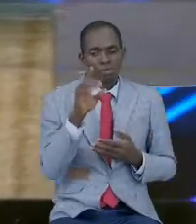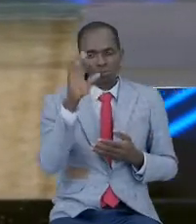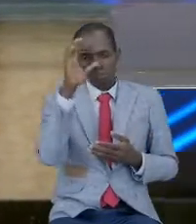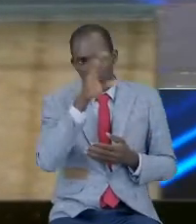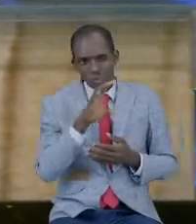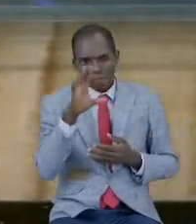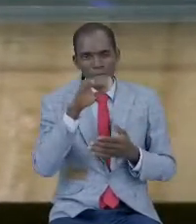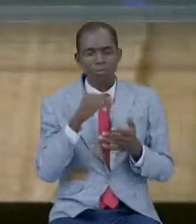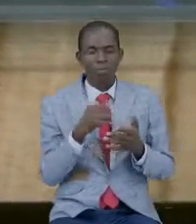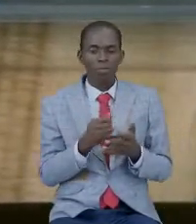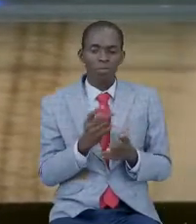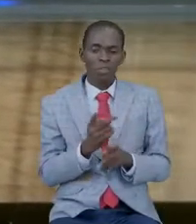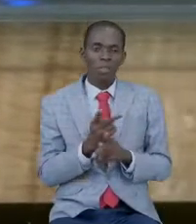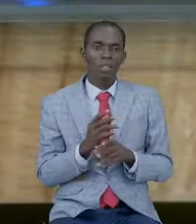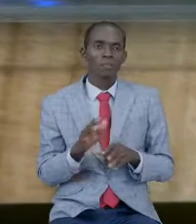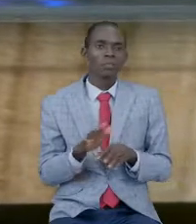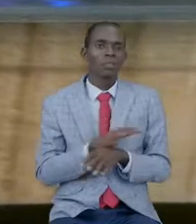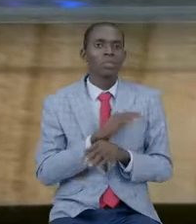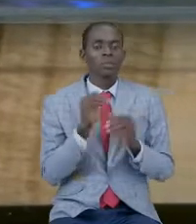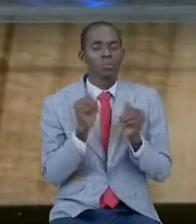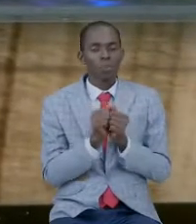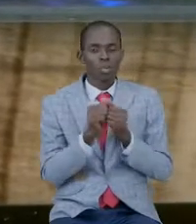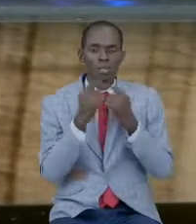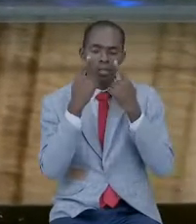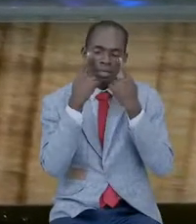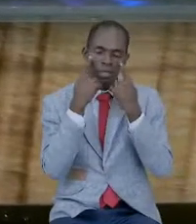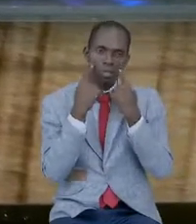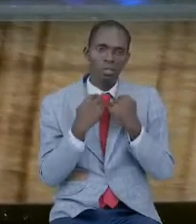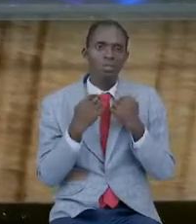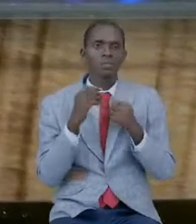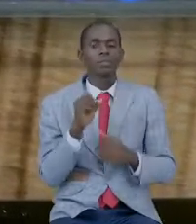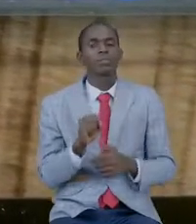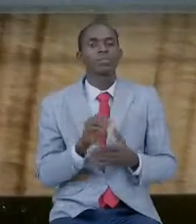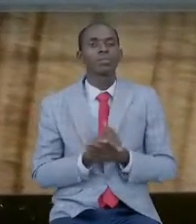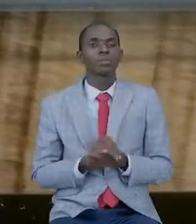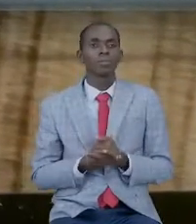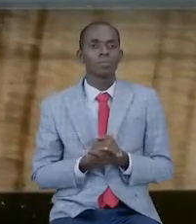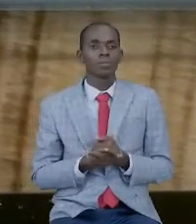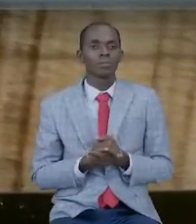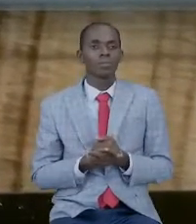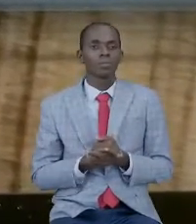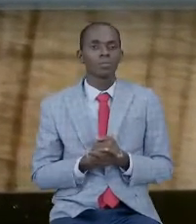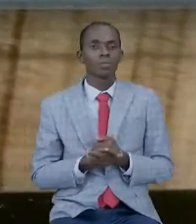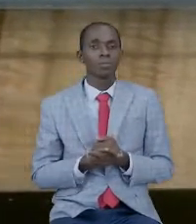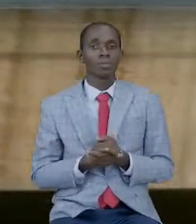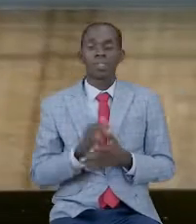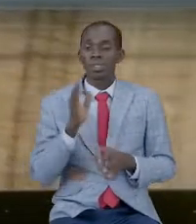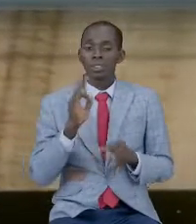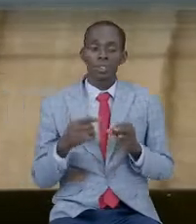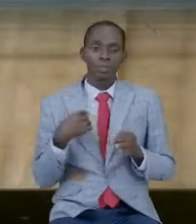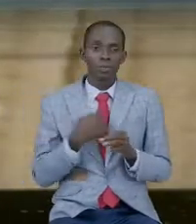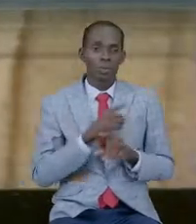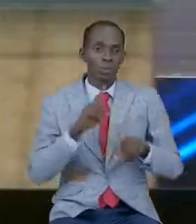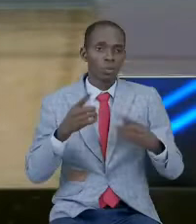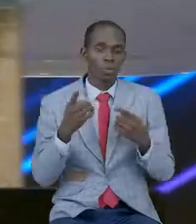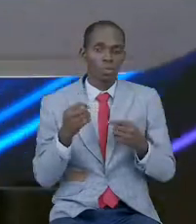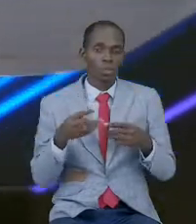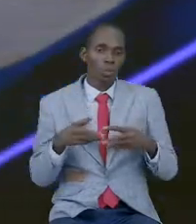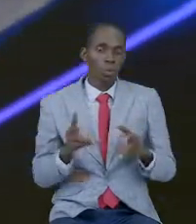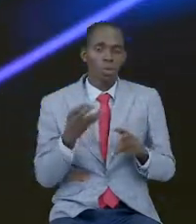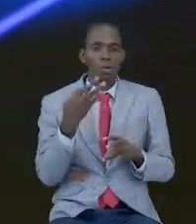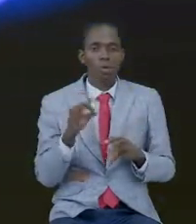it carefully with tears. If we go the way of